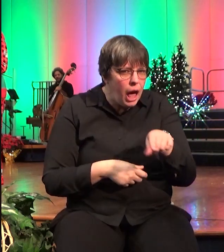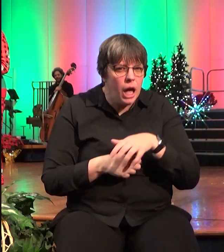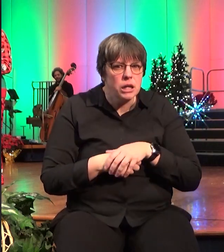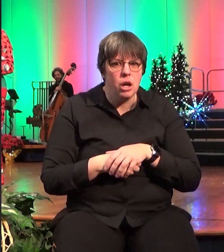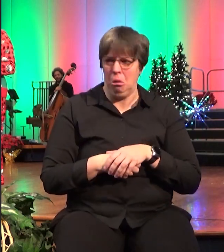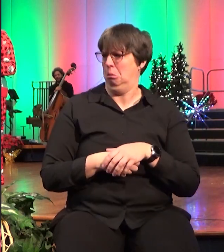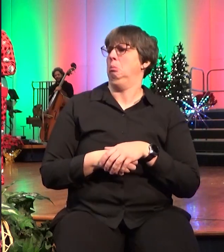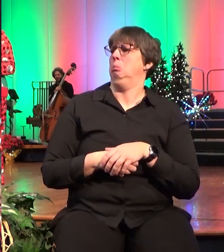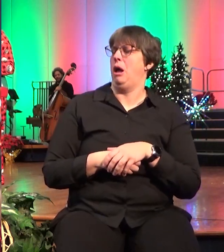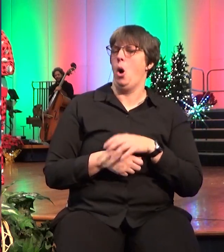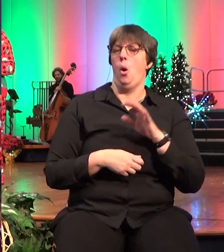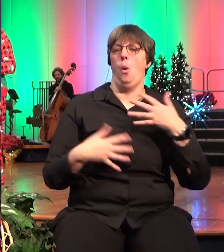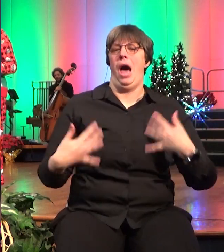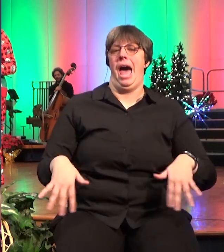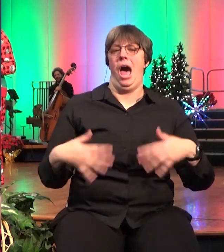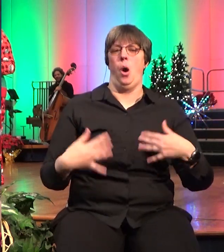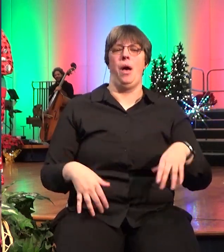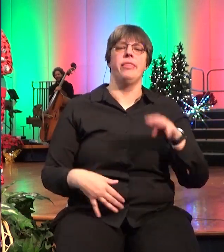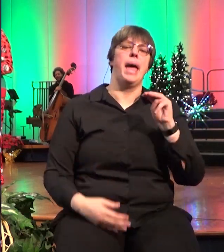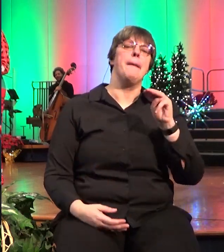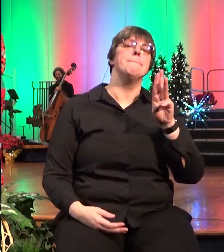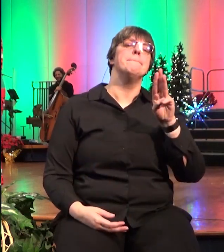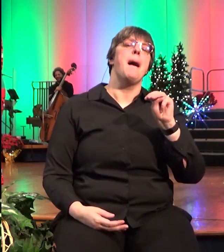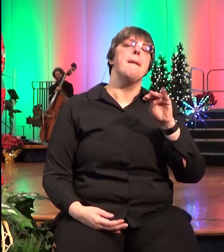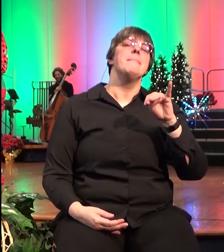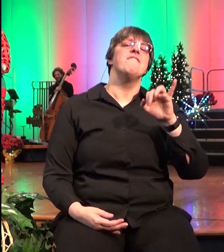Egyptians mummified everything. That brings me